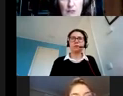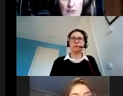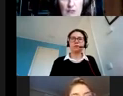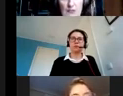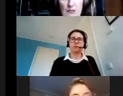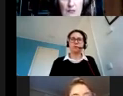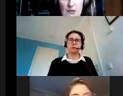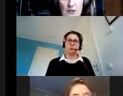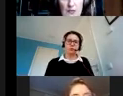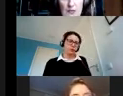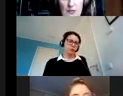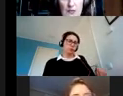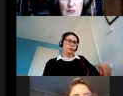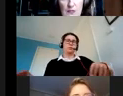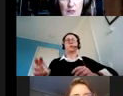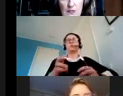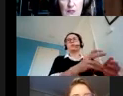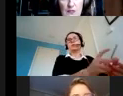I'm going